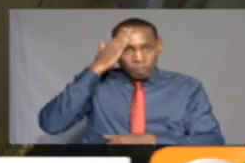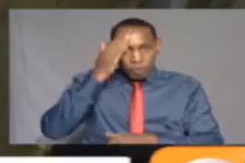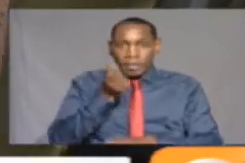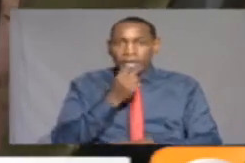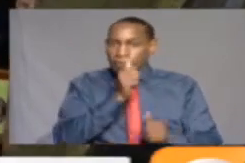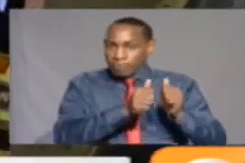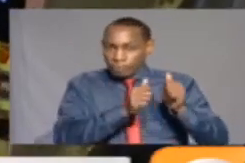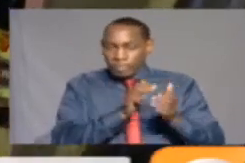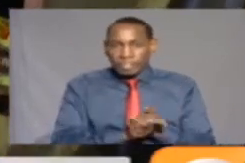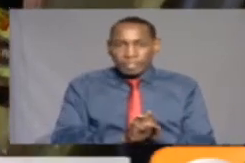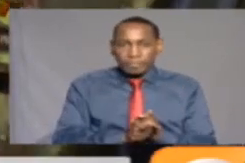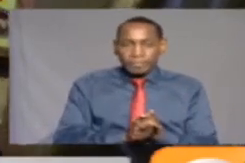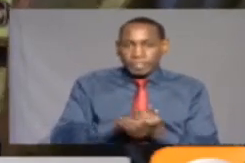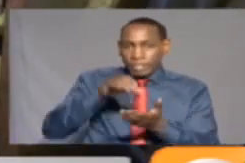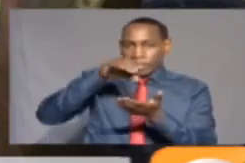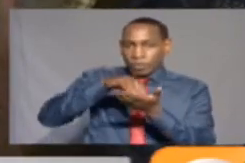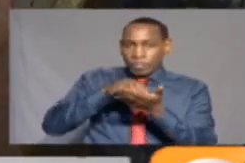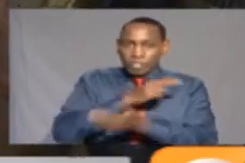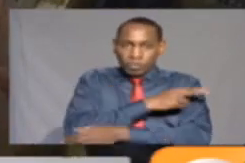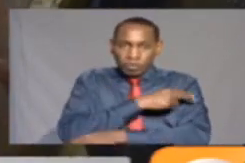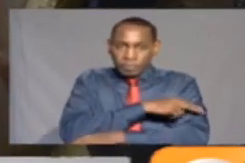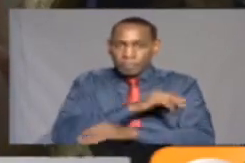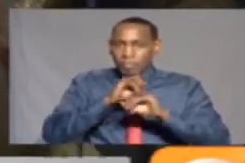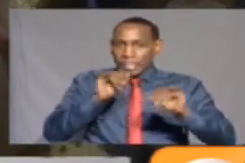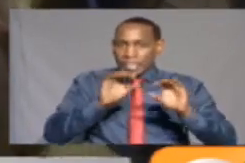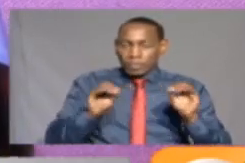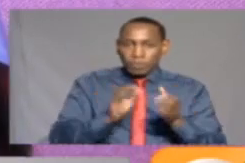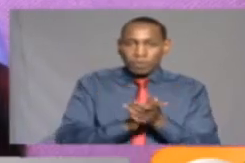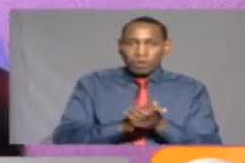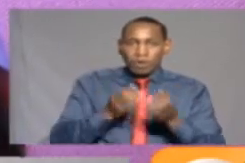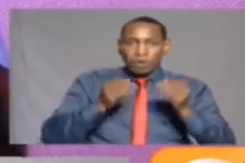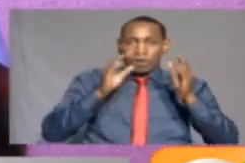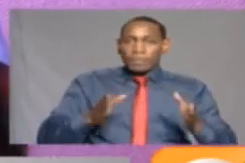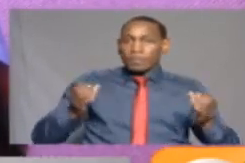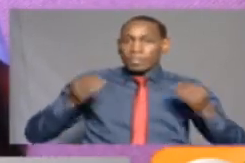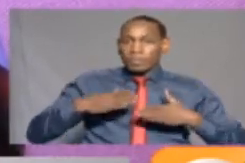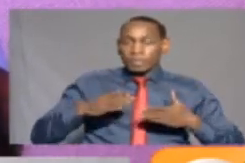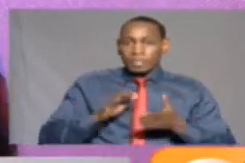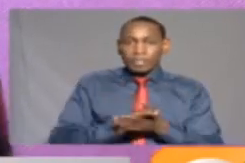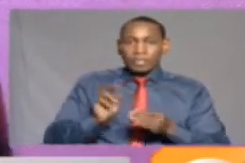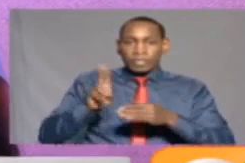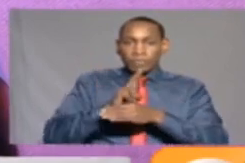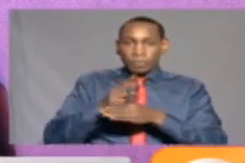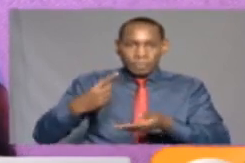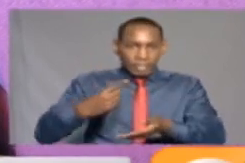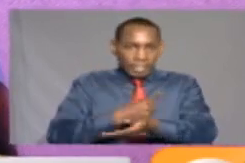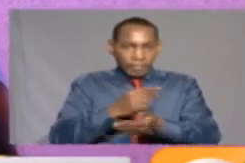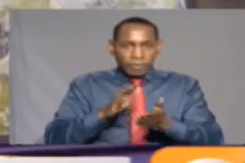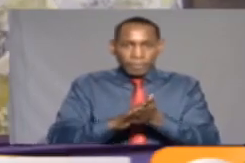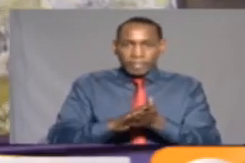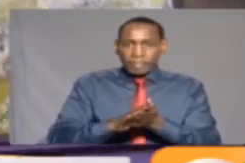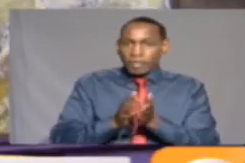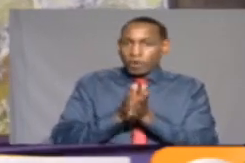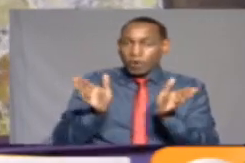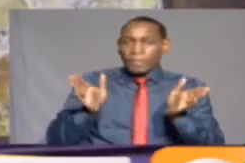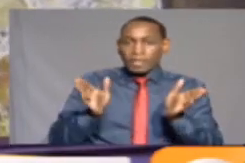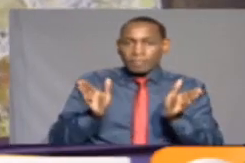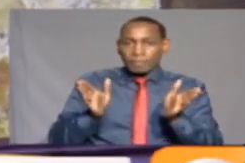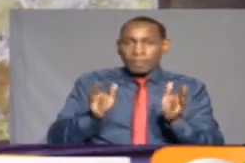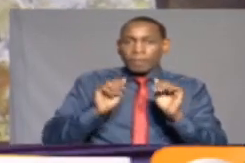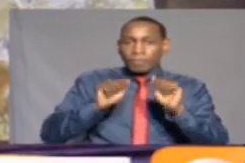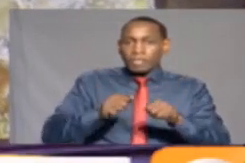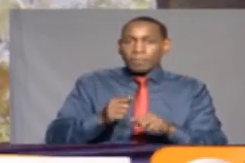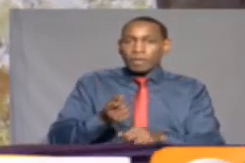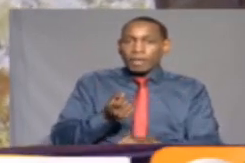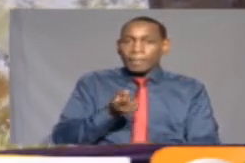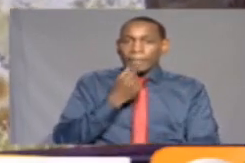are. The filthy state of the facility left officials perplexed. Used needles and syringes left in the open, posing a medical